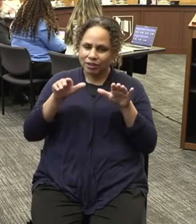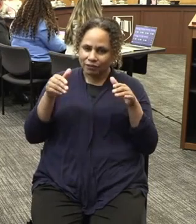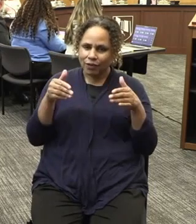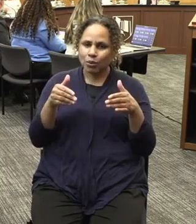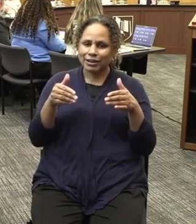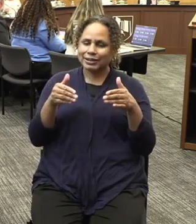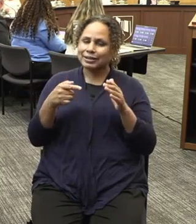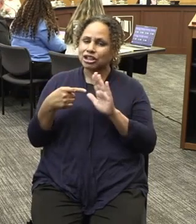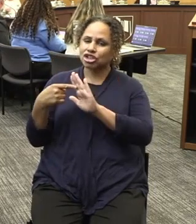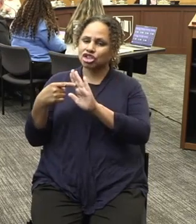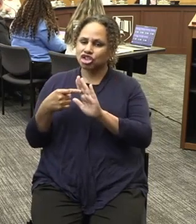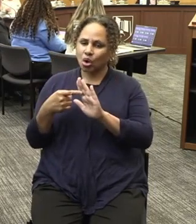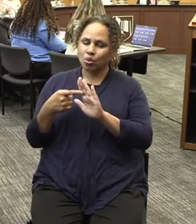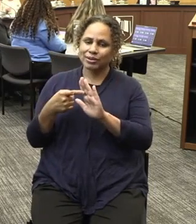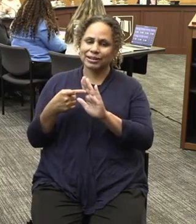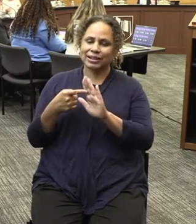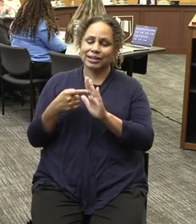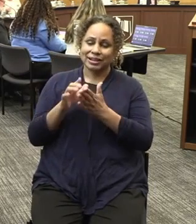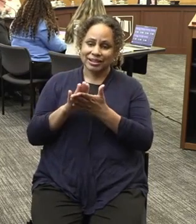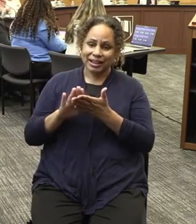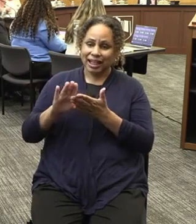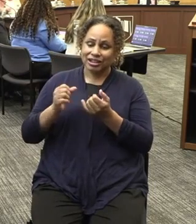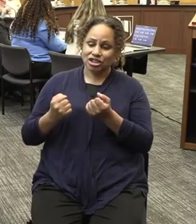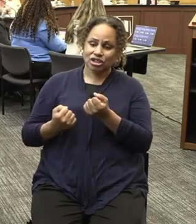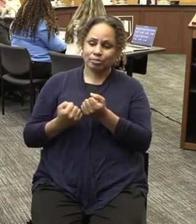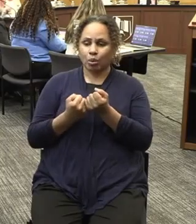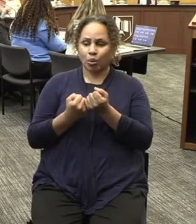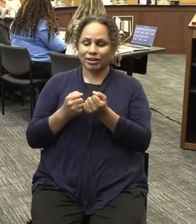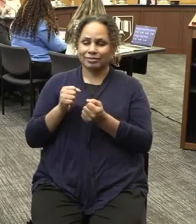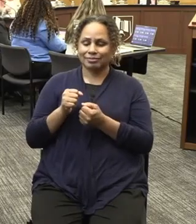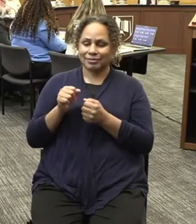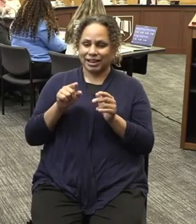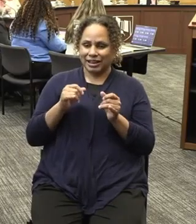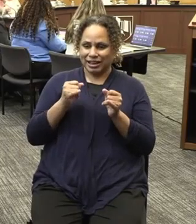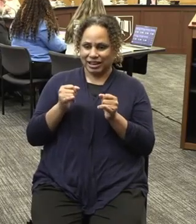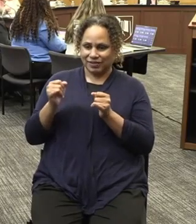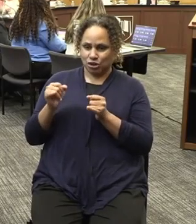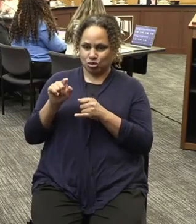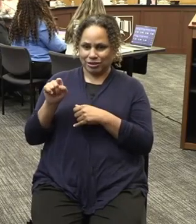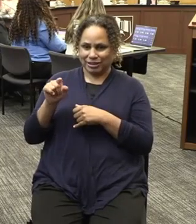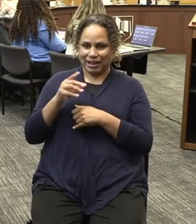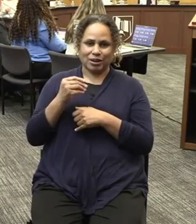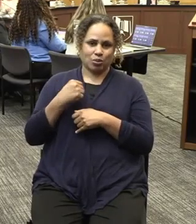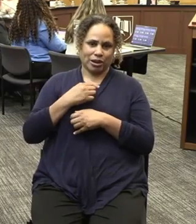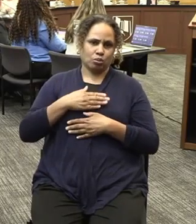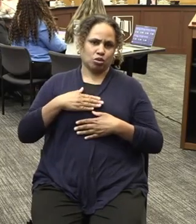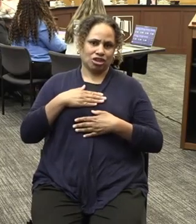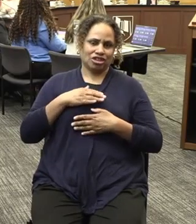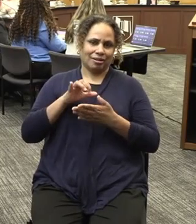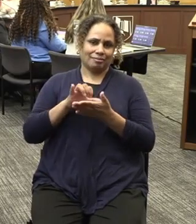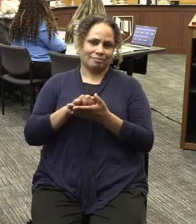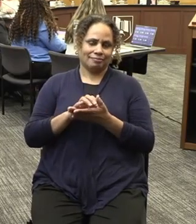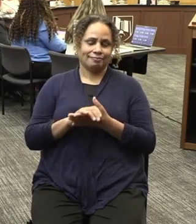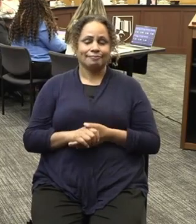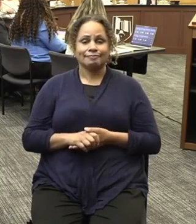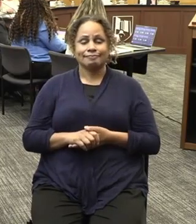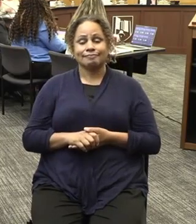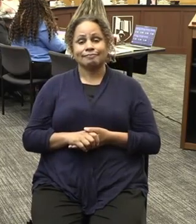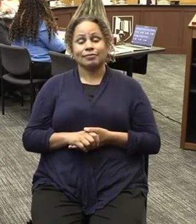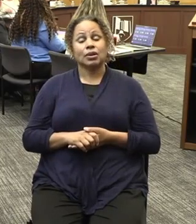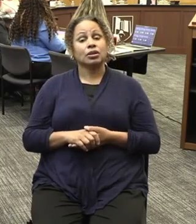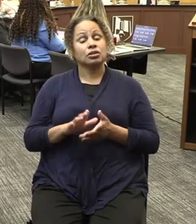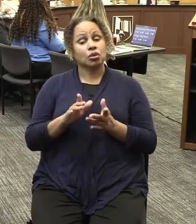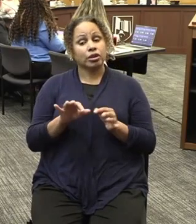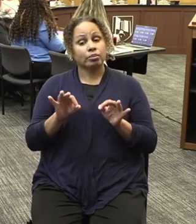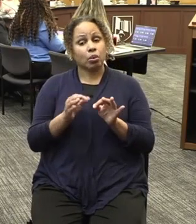shows that their college support their individuals, and we appreciate that. So a key takeaway